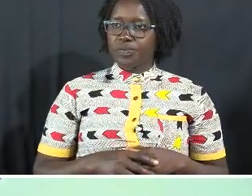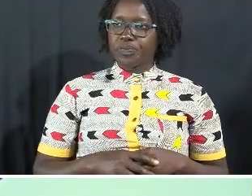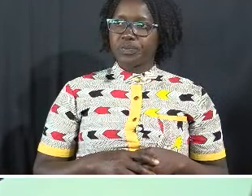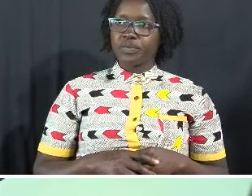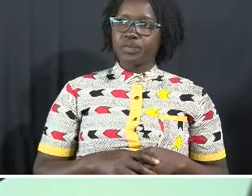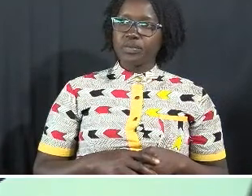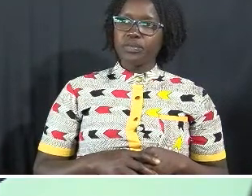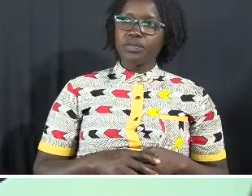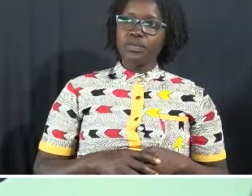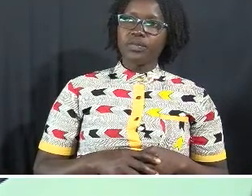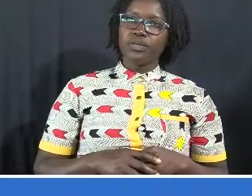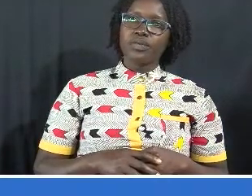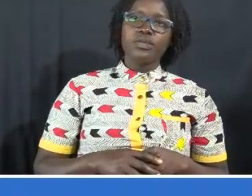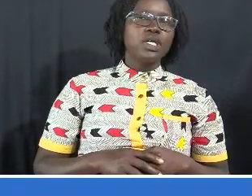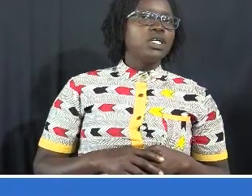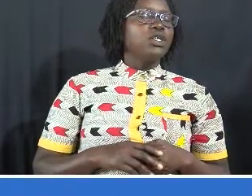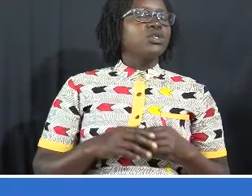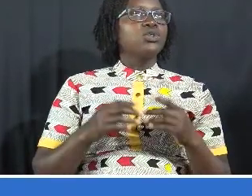Yuaja,